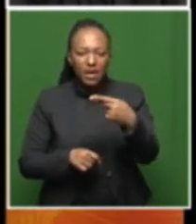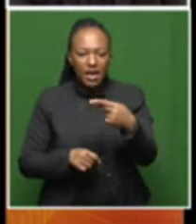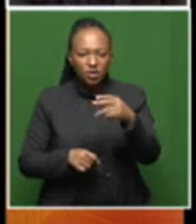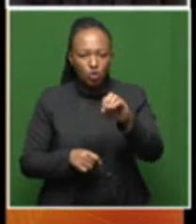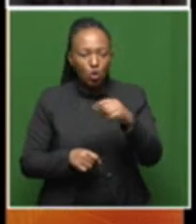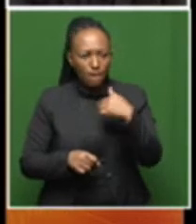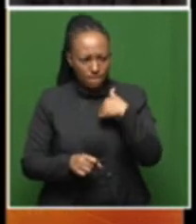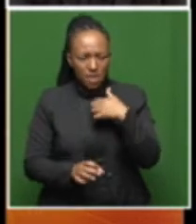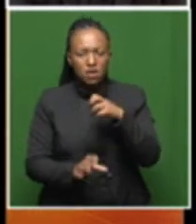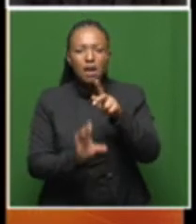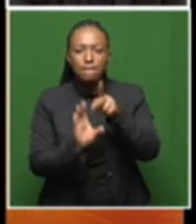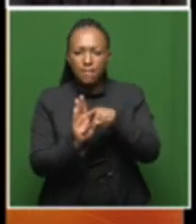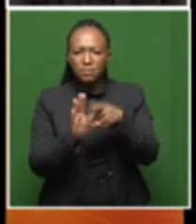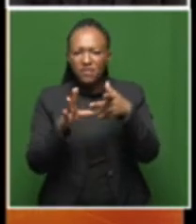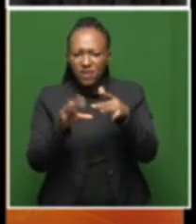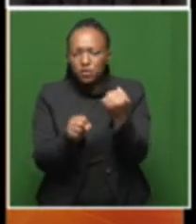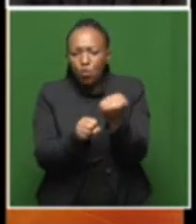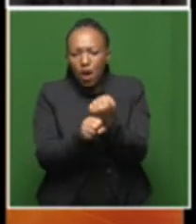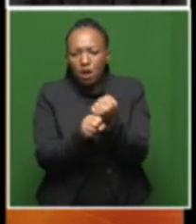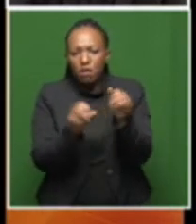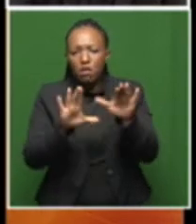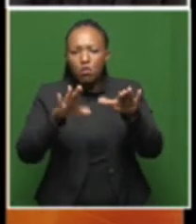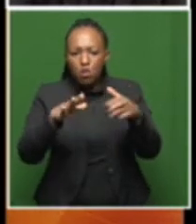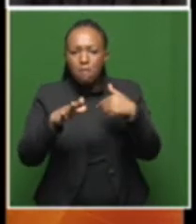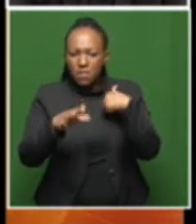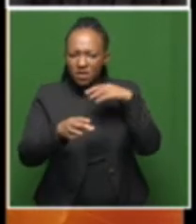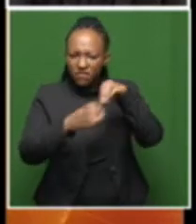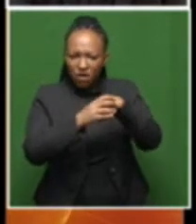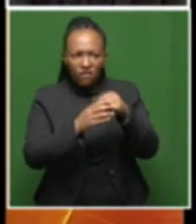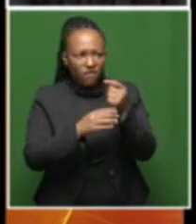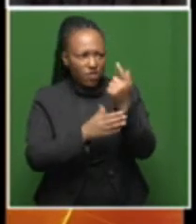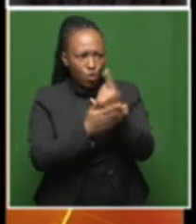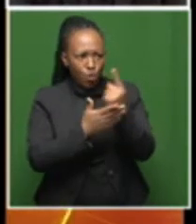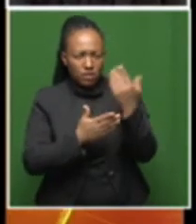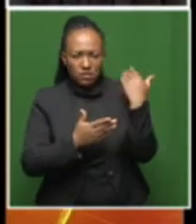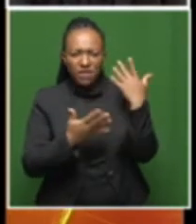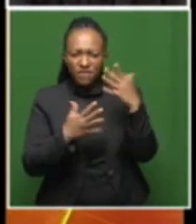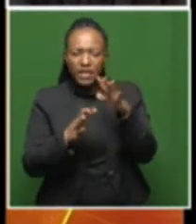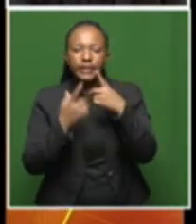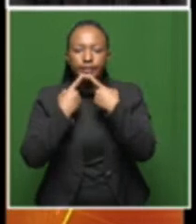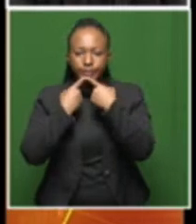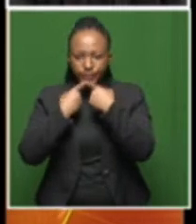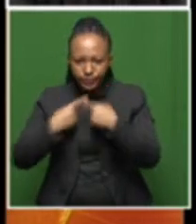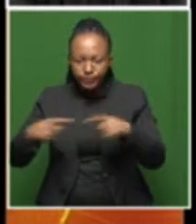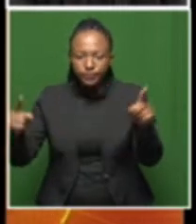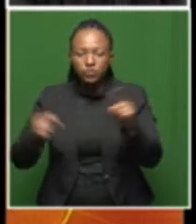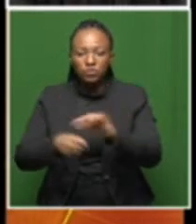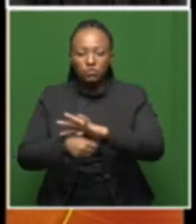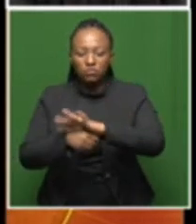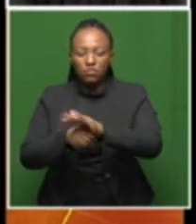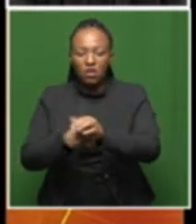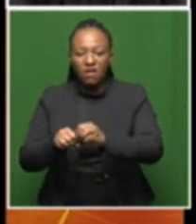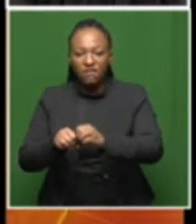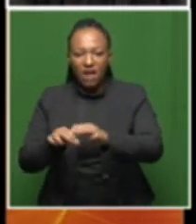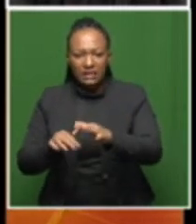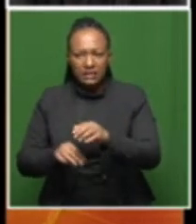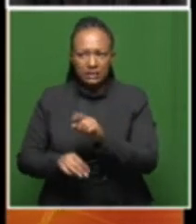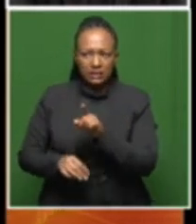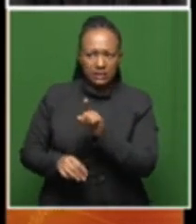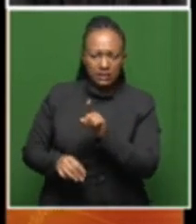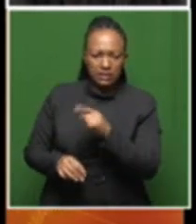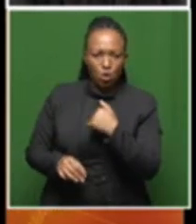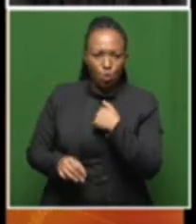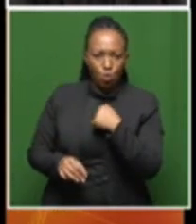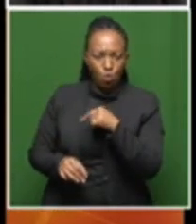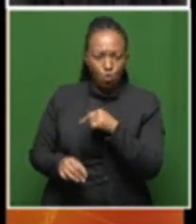in the Evolution Working Group a couple of weeks ago, have raised this variant to a variant of interest,